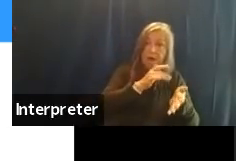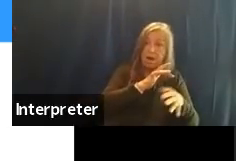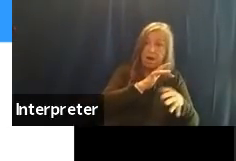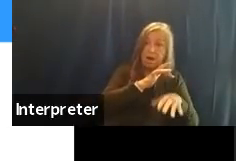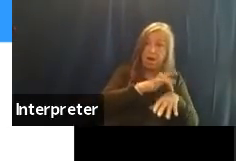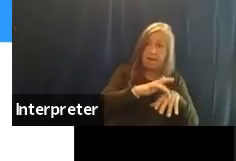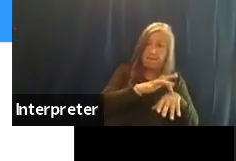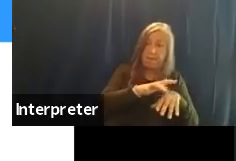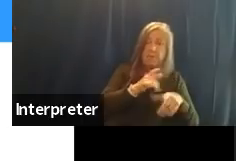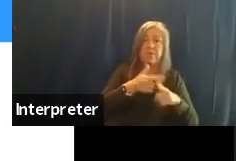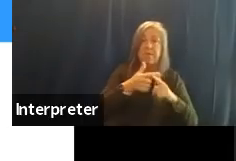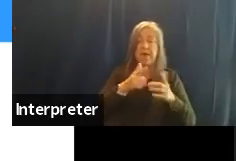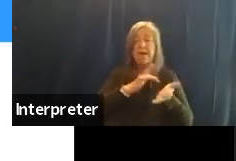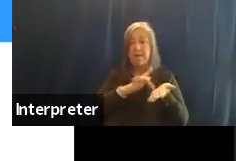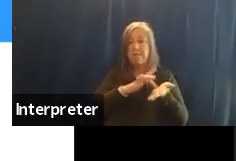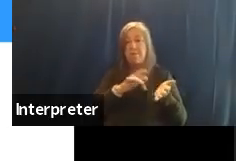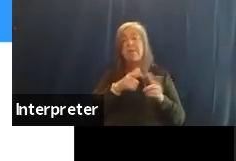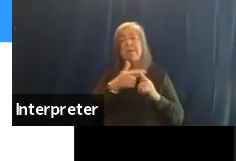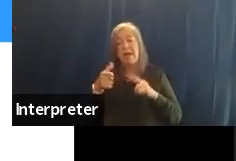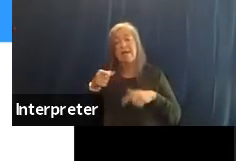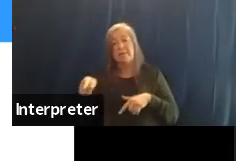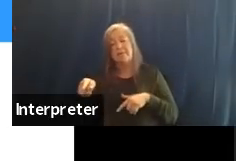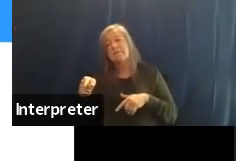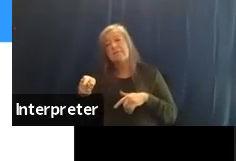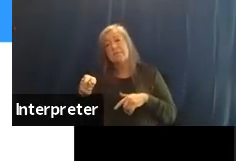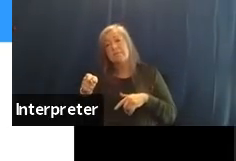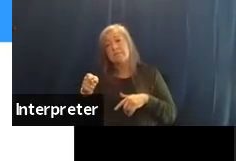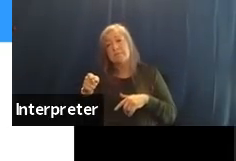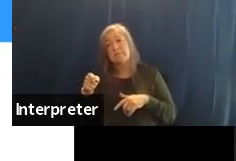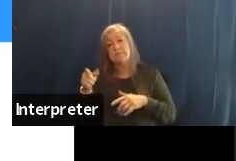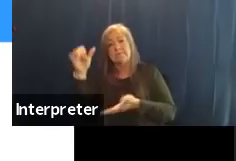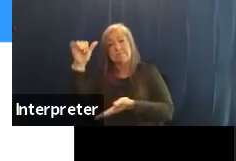for it to be effective.